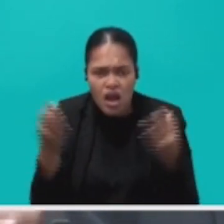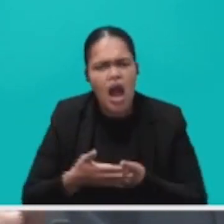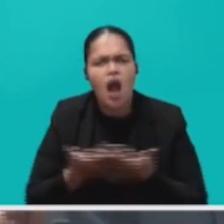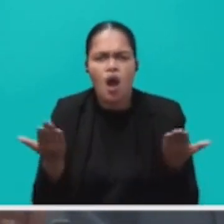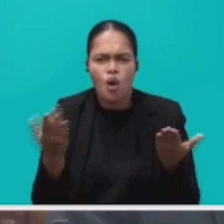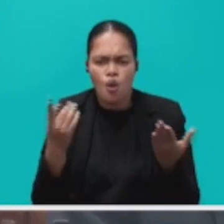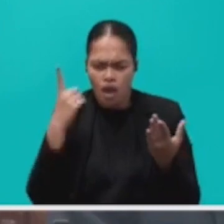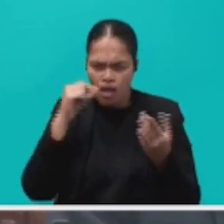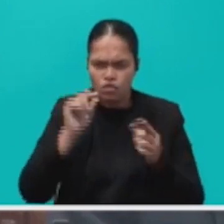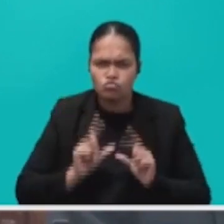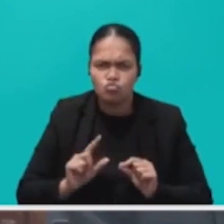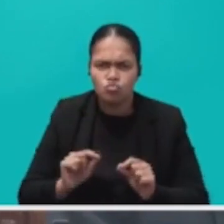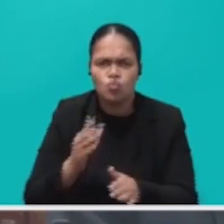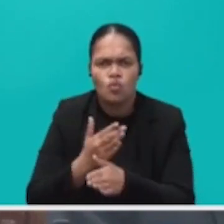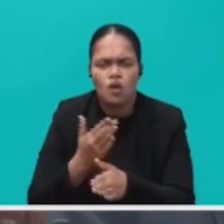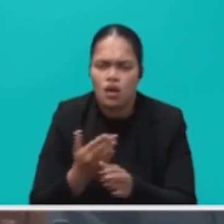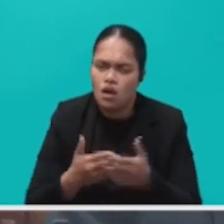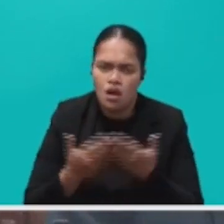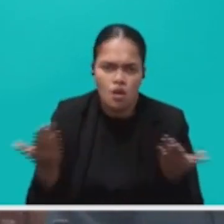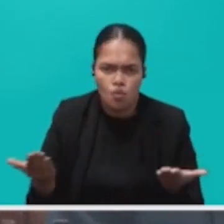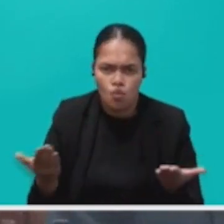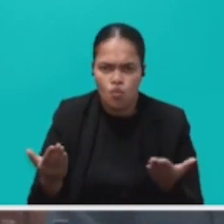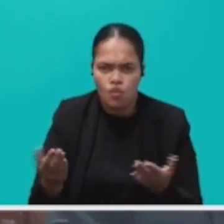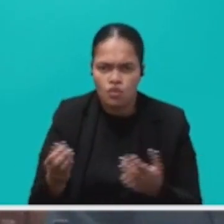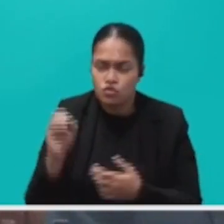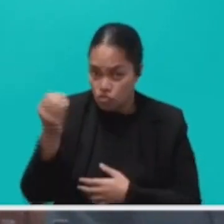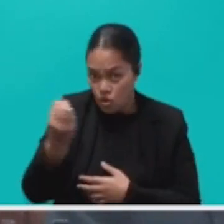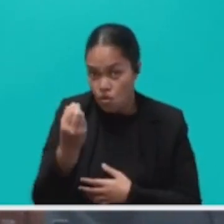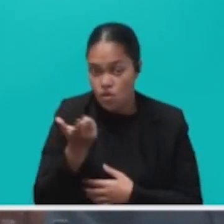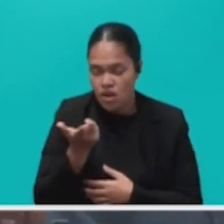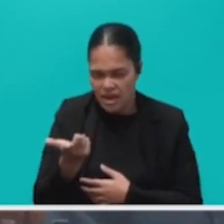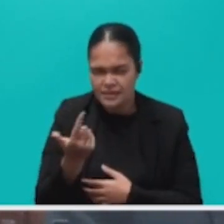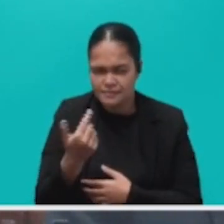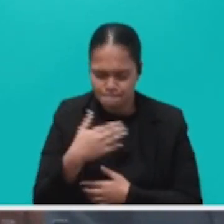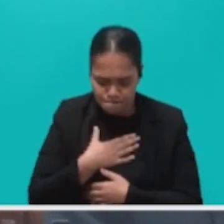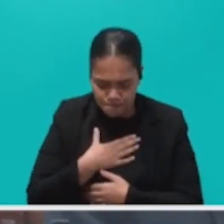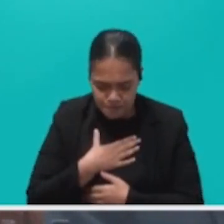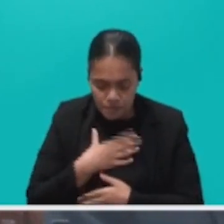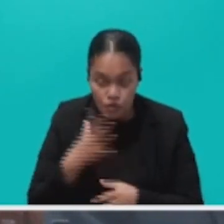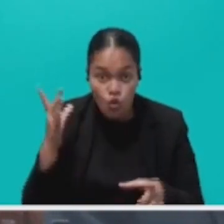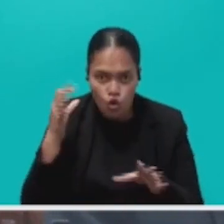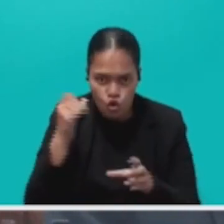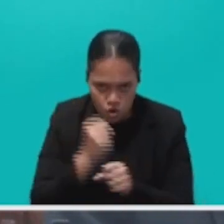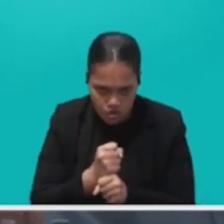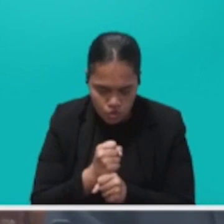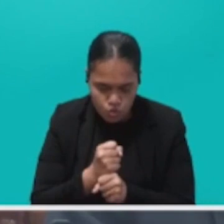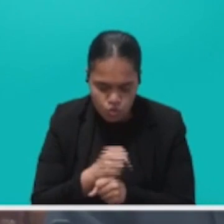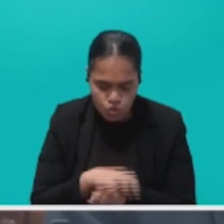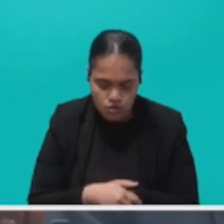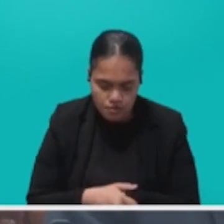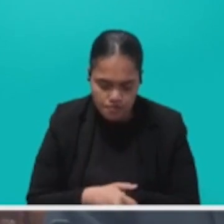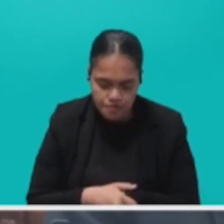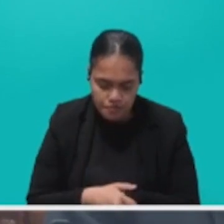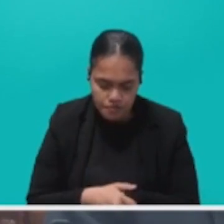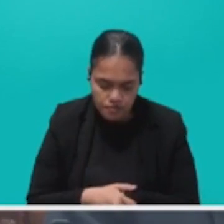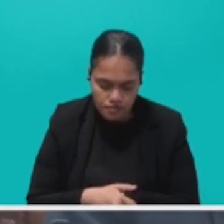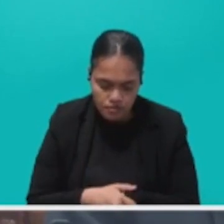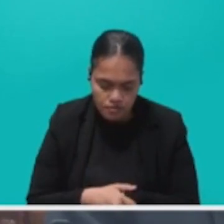Mr. Speaker? So let me just conclude by saying